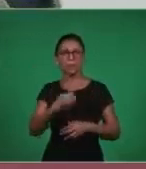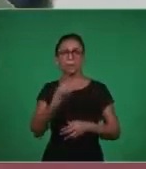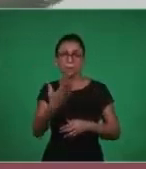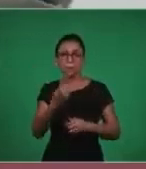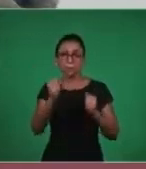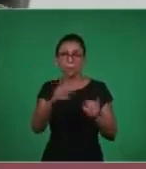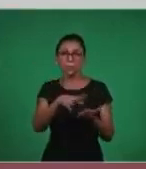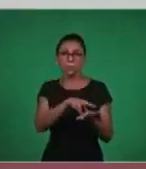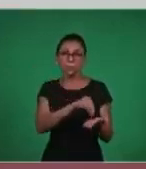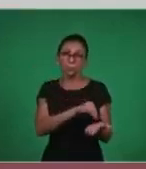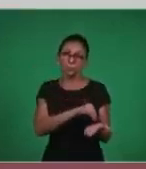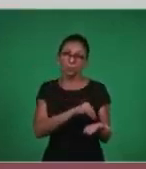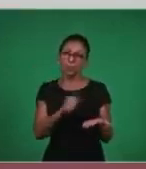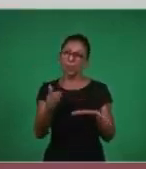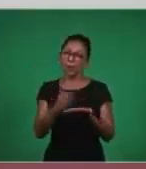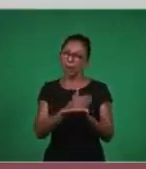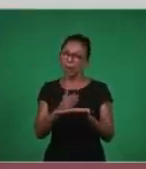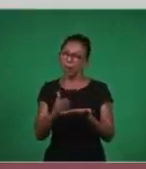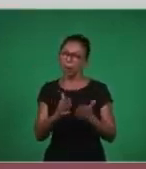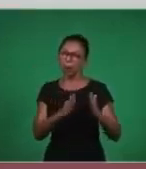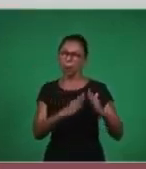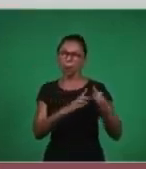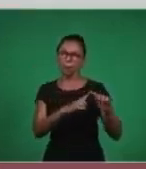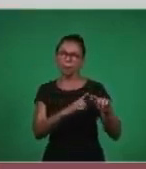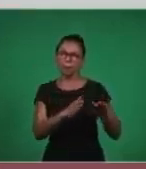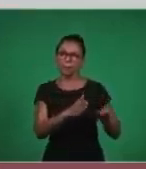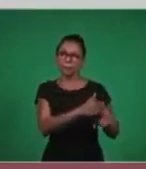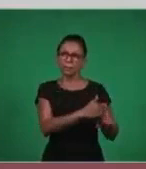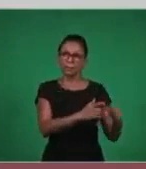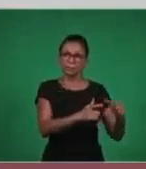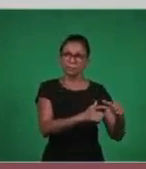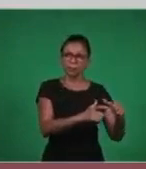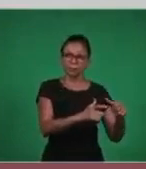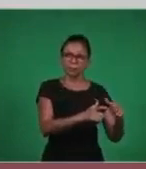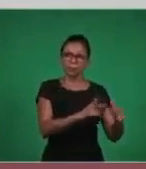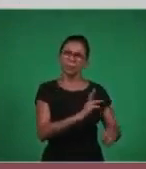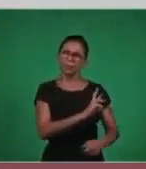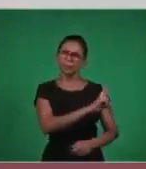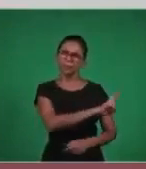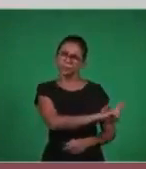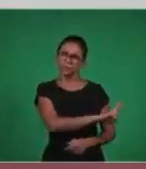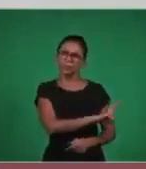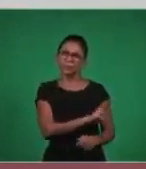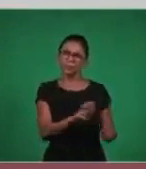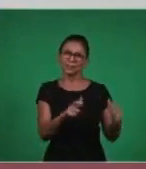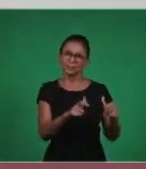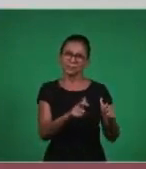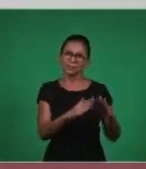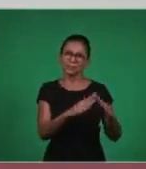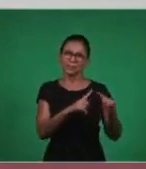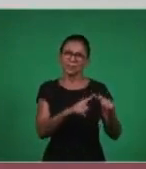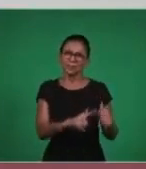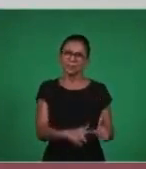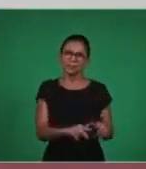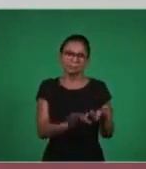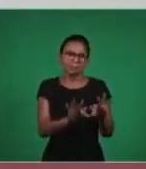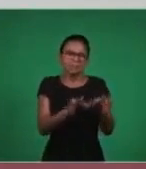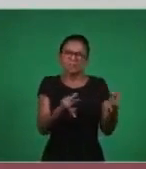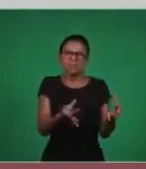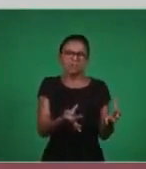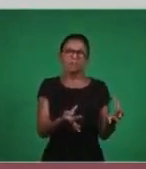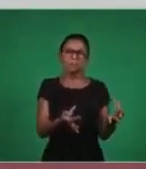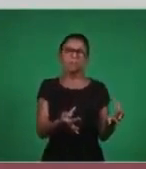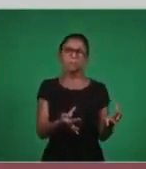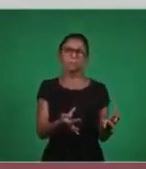that need to be imitated, they are isolated cases, that church, small groups that don't have any